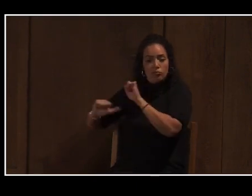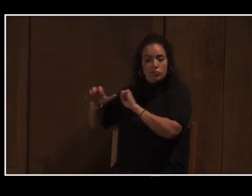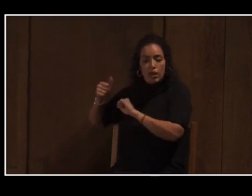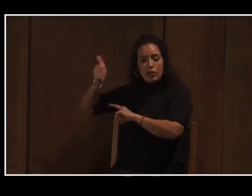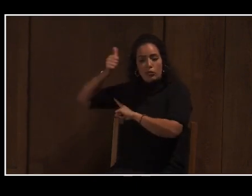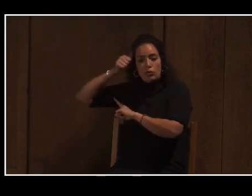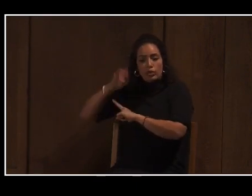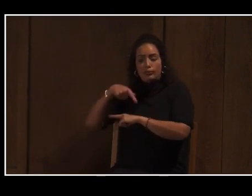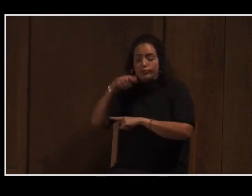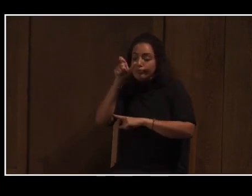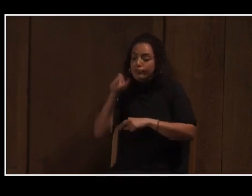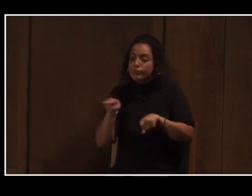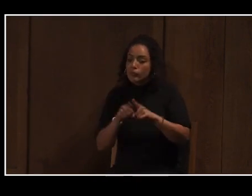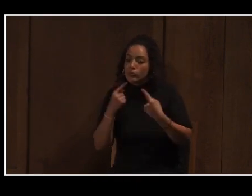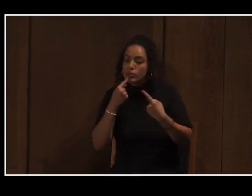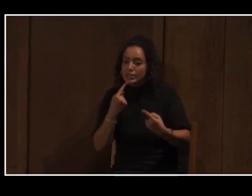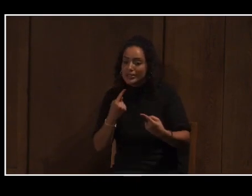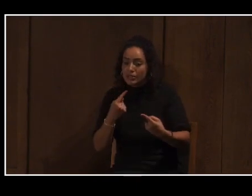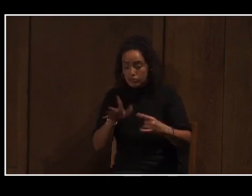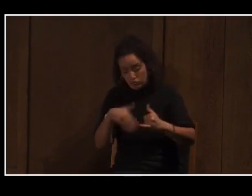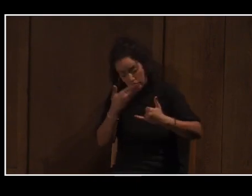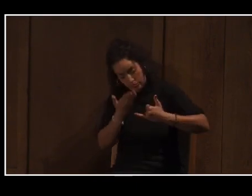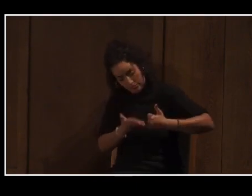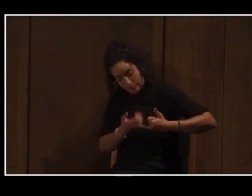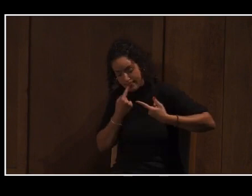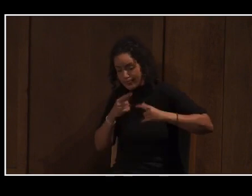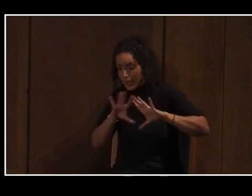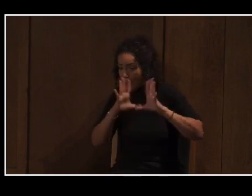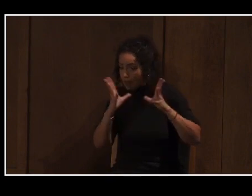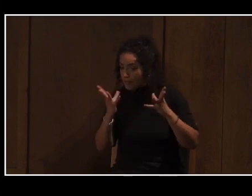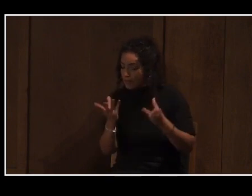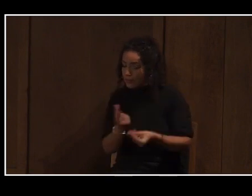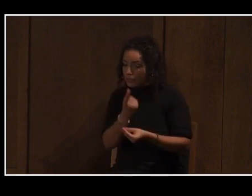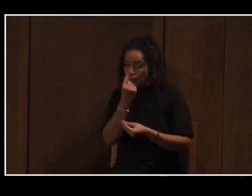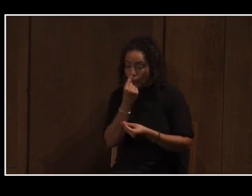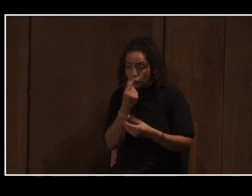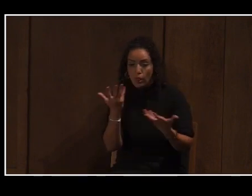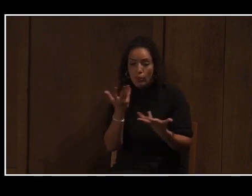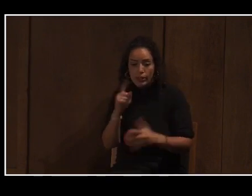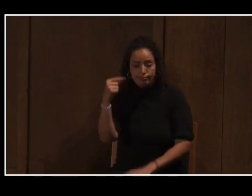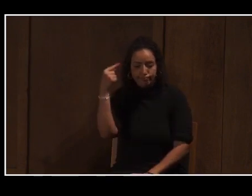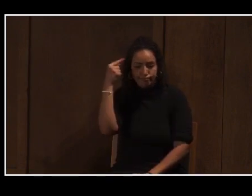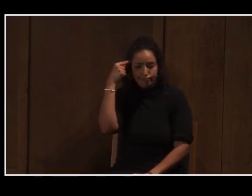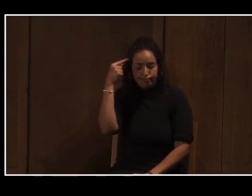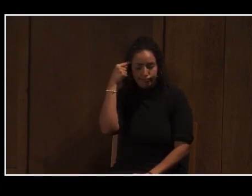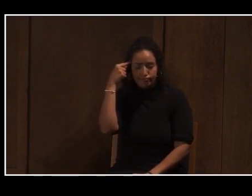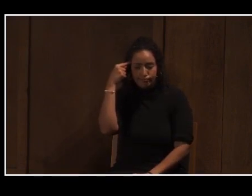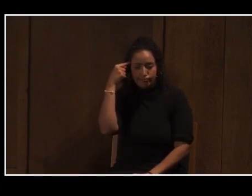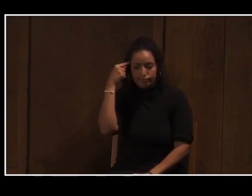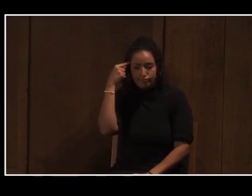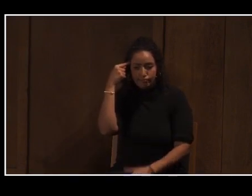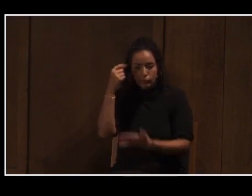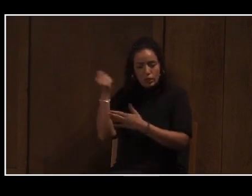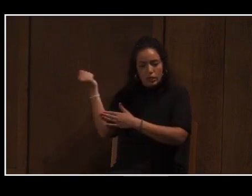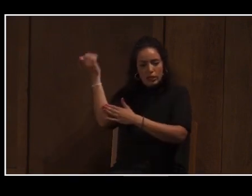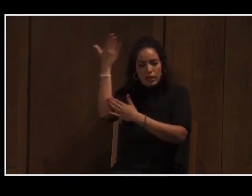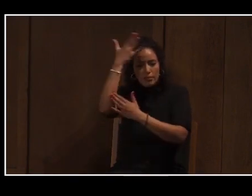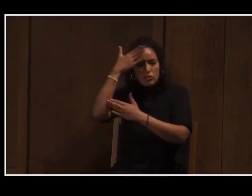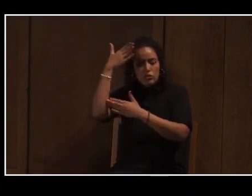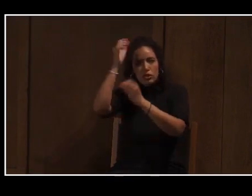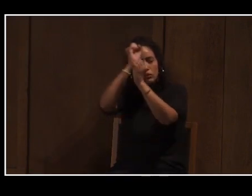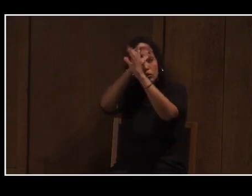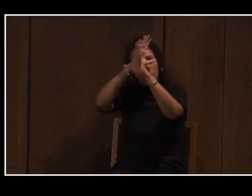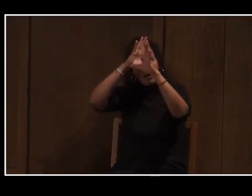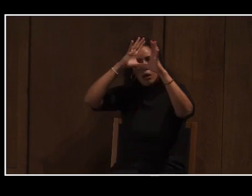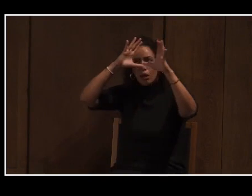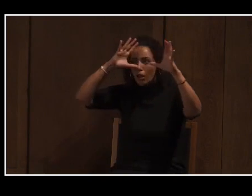with, everything is possible in the break. And so imagination is also free-falling, simultaneous